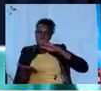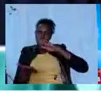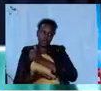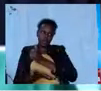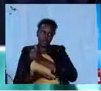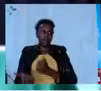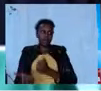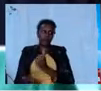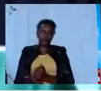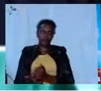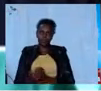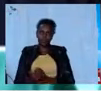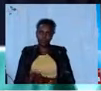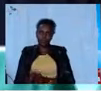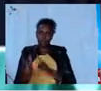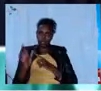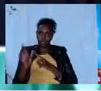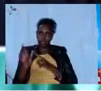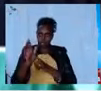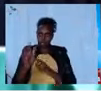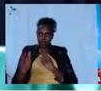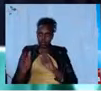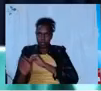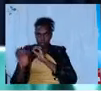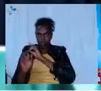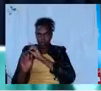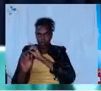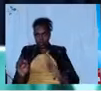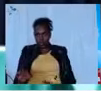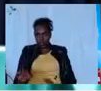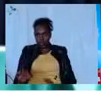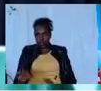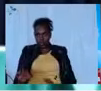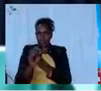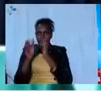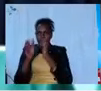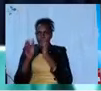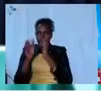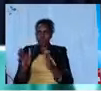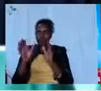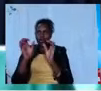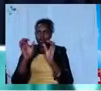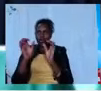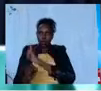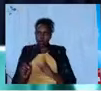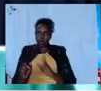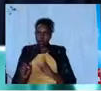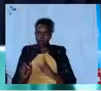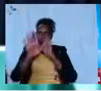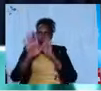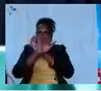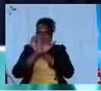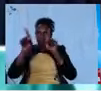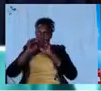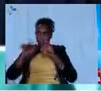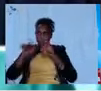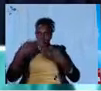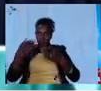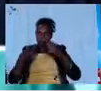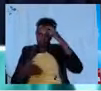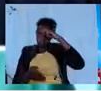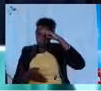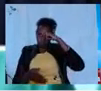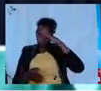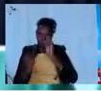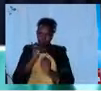forever. Amen. Show us your mercy, O Lord. And grant us your salvation. O Lord, guide our president. And lead him to wisdom